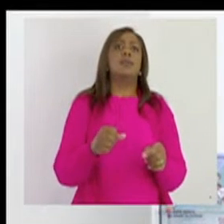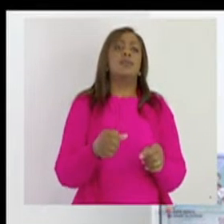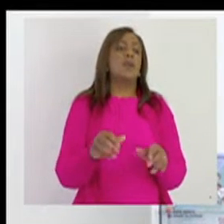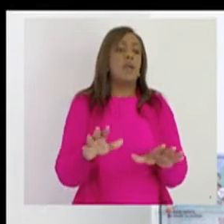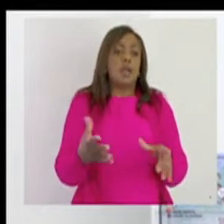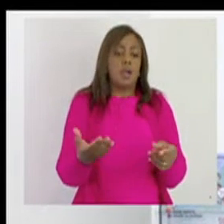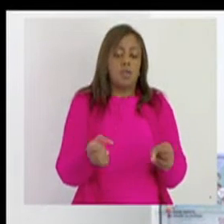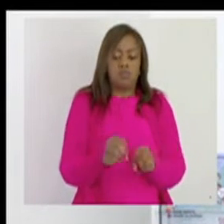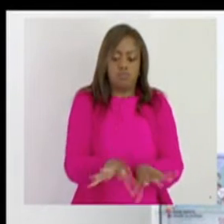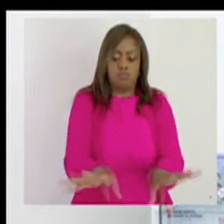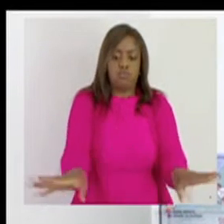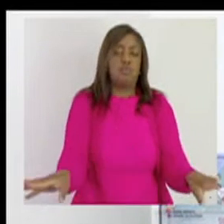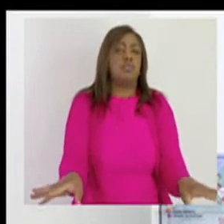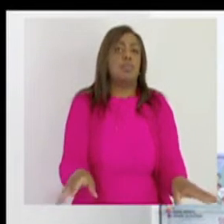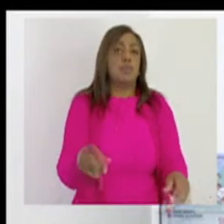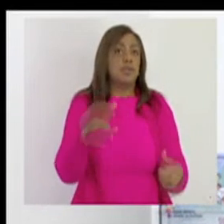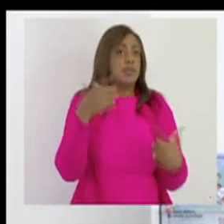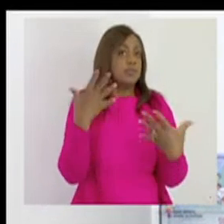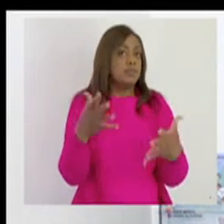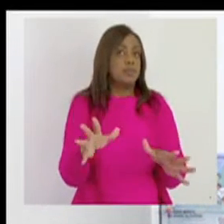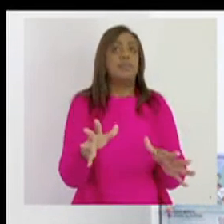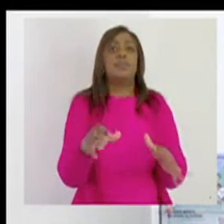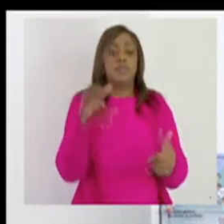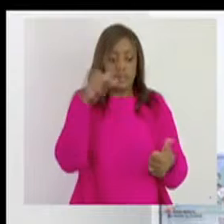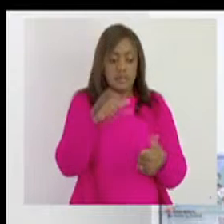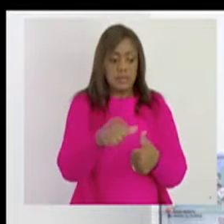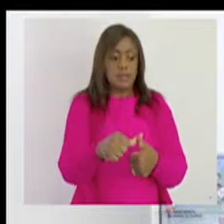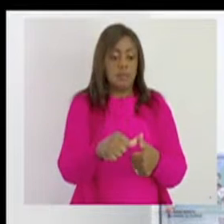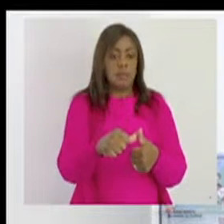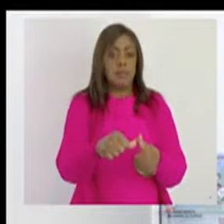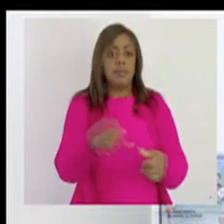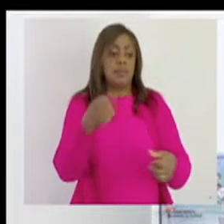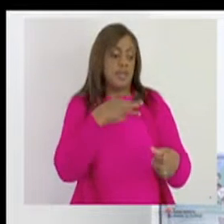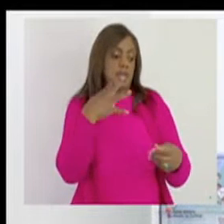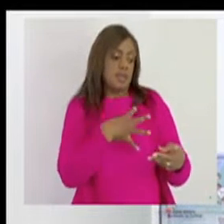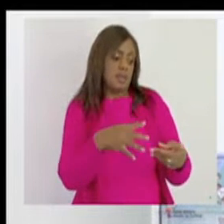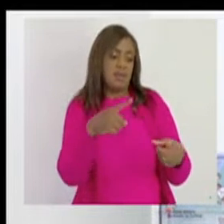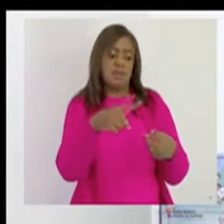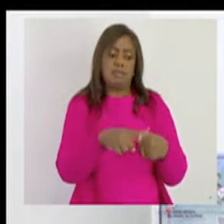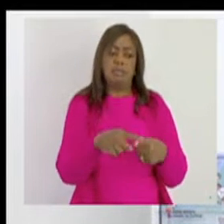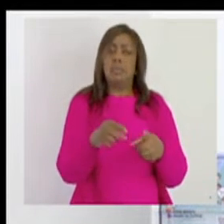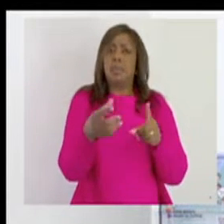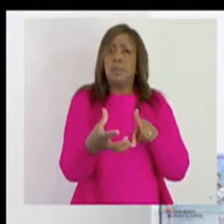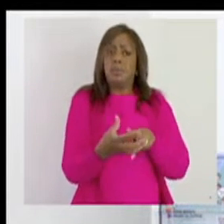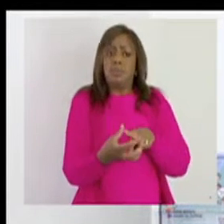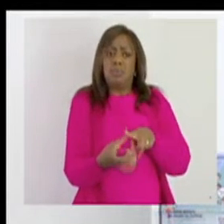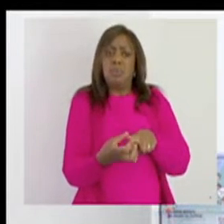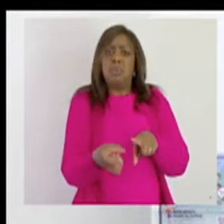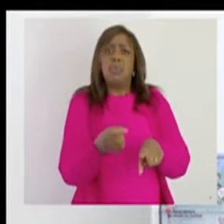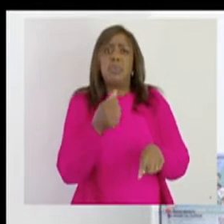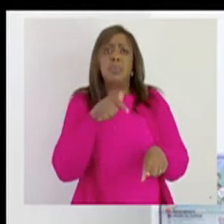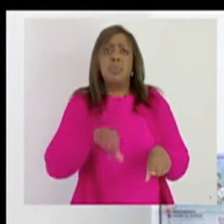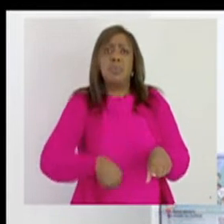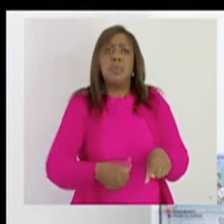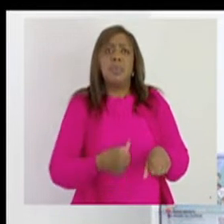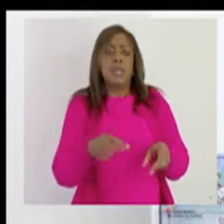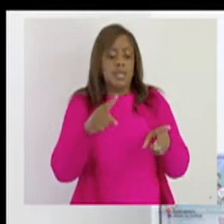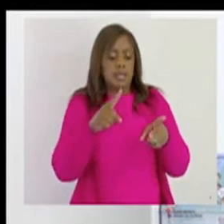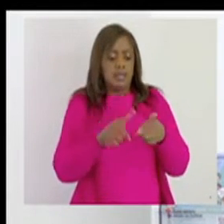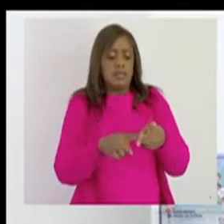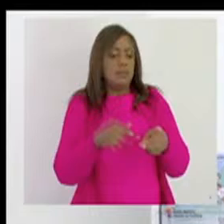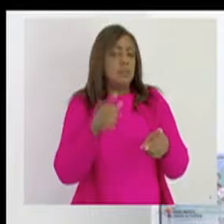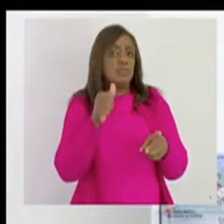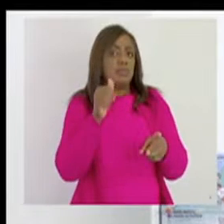how they spread, how to prevent the spreading of these diseases, and then the consequences. And then he said, these STDs,